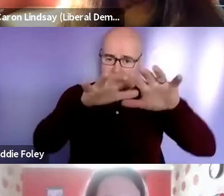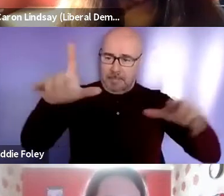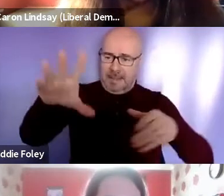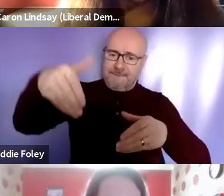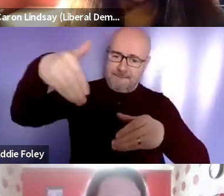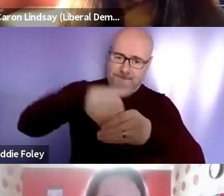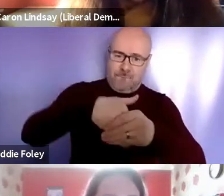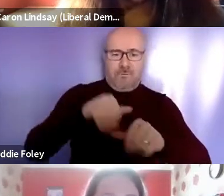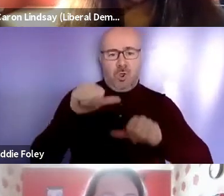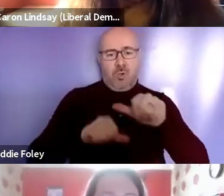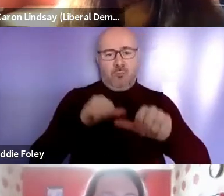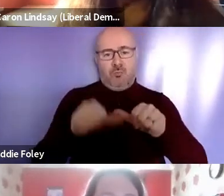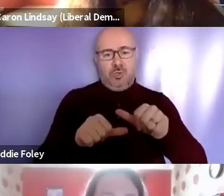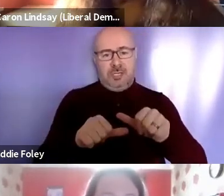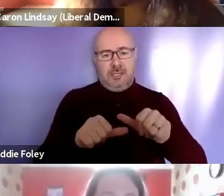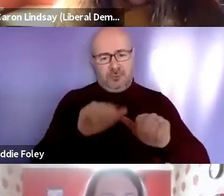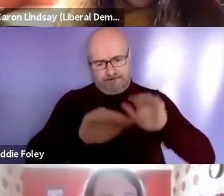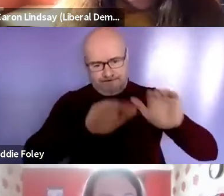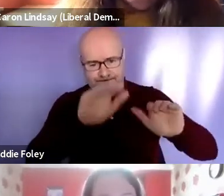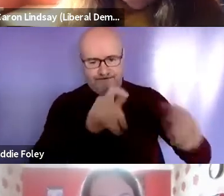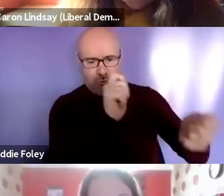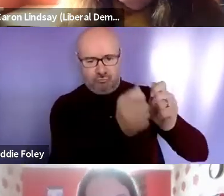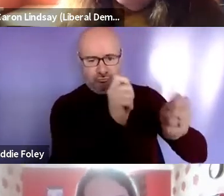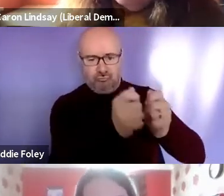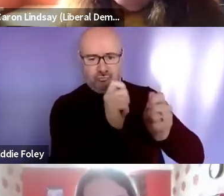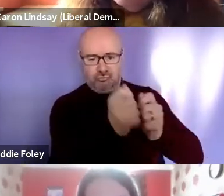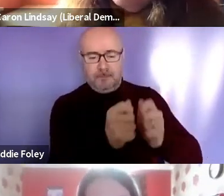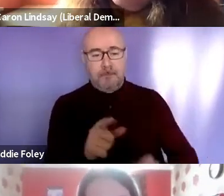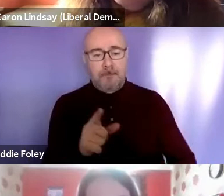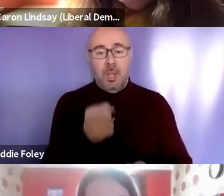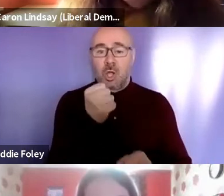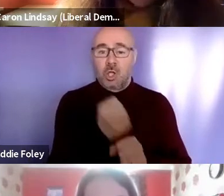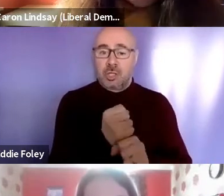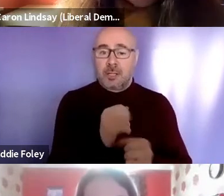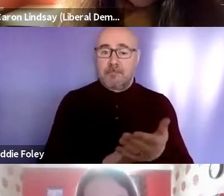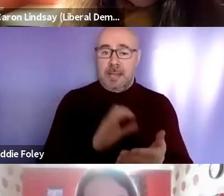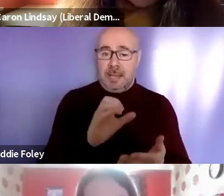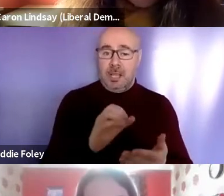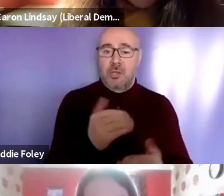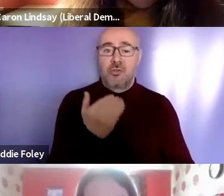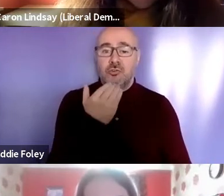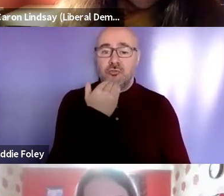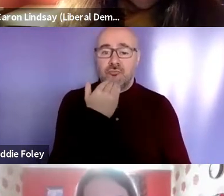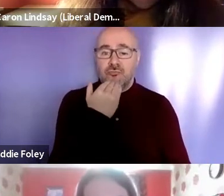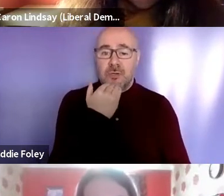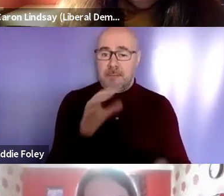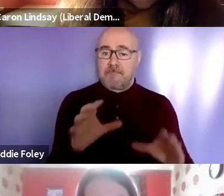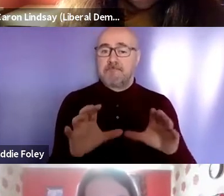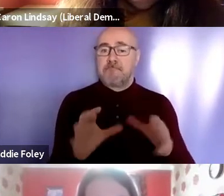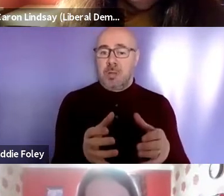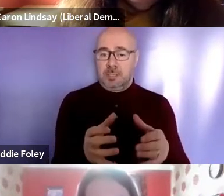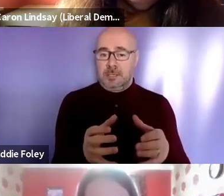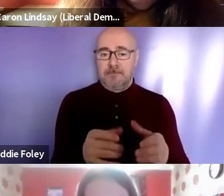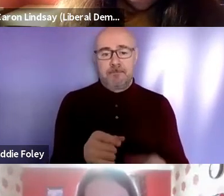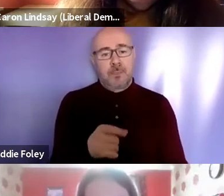Gillian Mackay, from a Green Party perspective, you know, the remobilisation of society, how